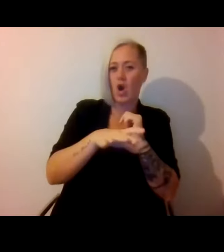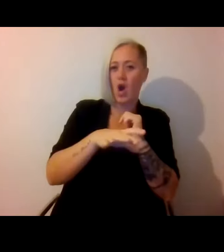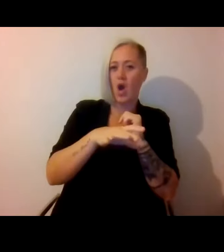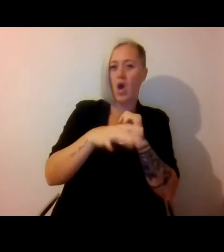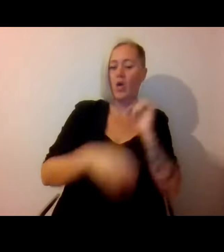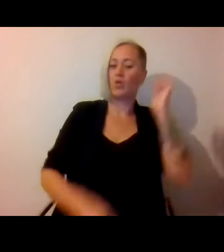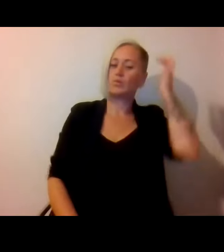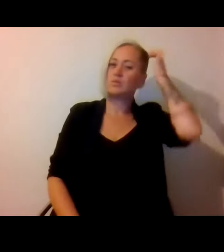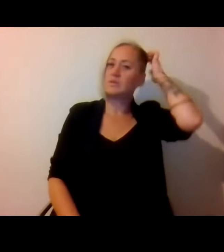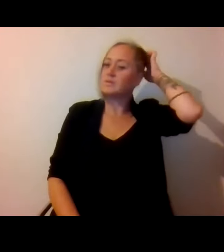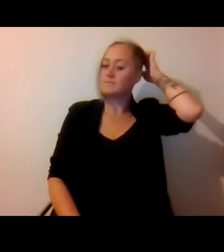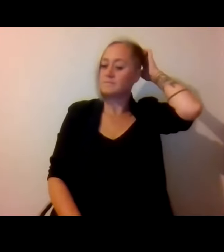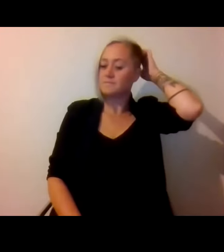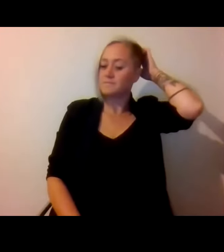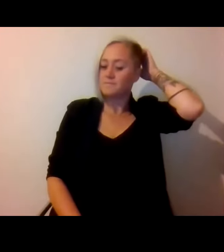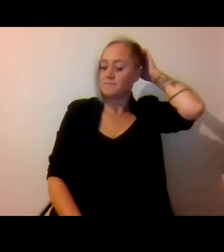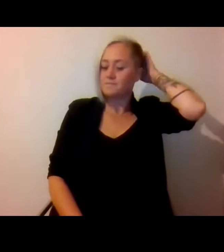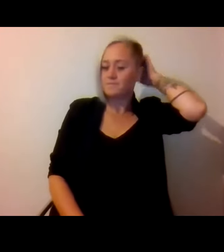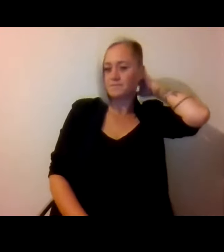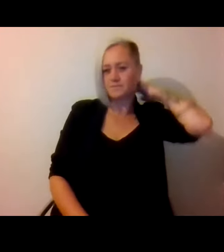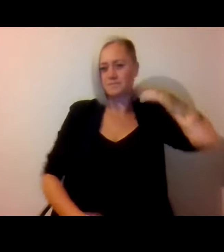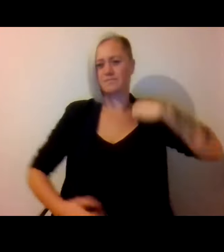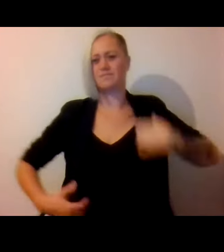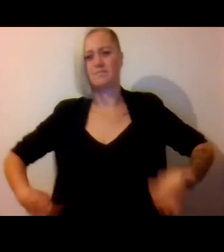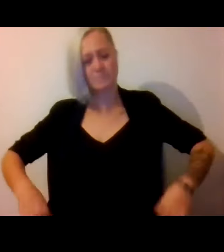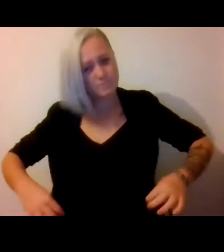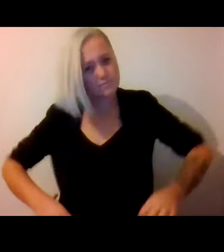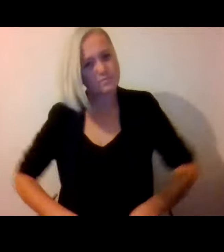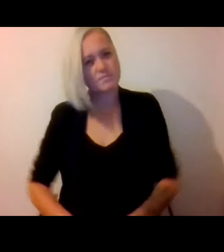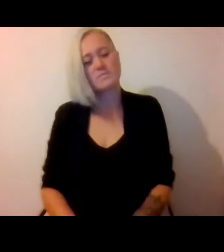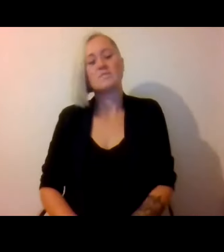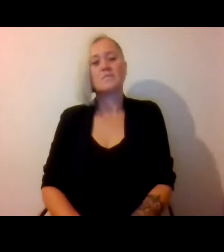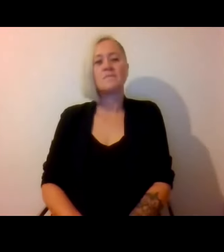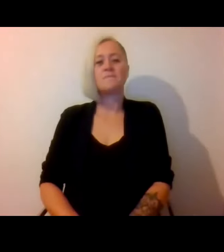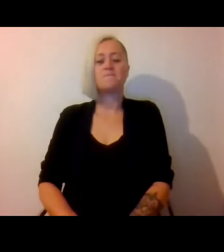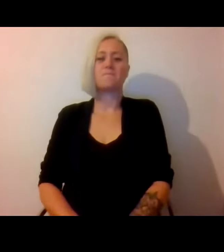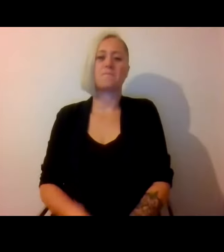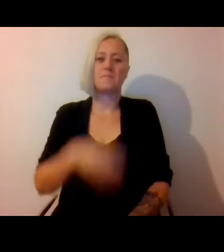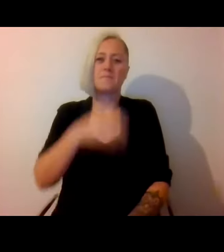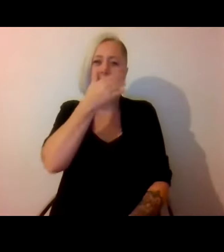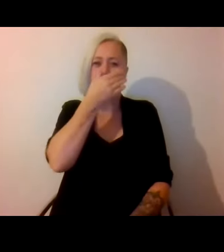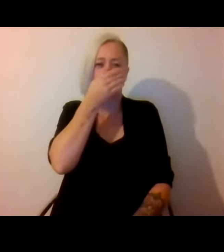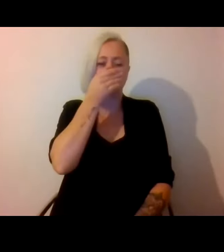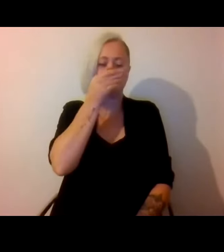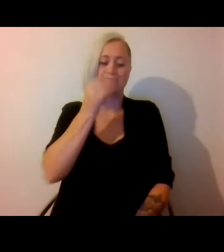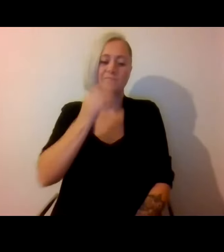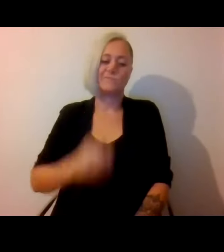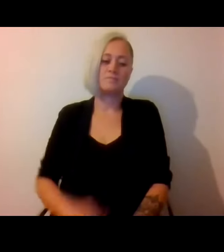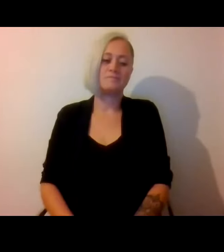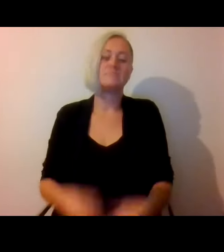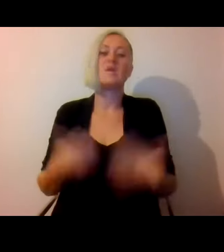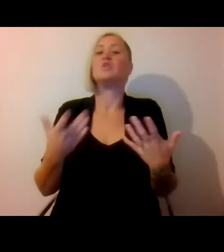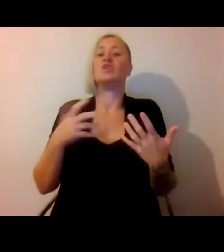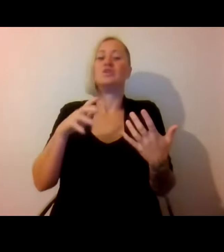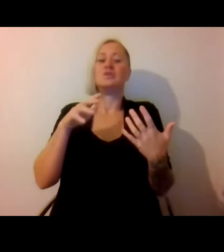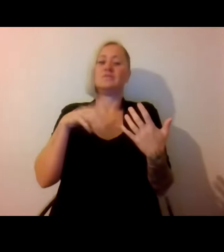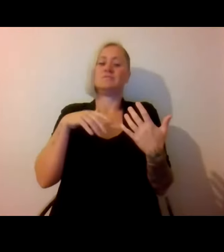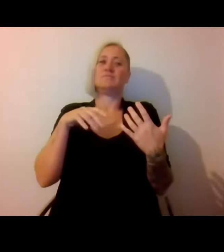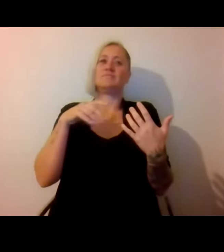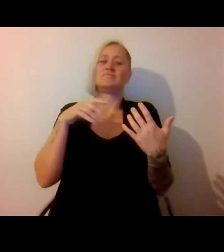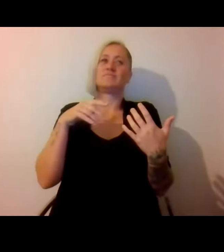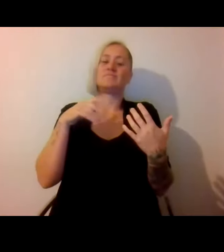resilience, where they can learn to embrace their deafness rather than see it as a lifelong burden, like I can't do it. Instead,